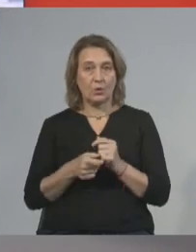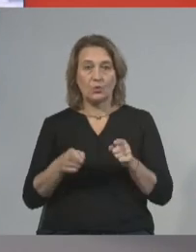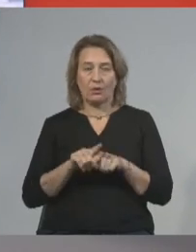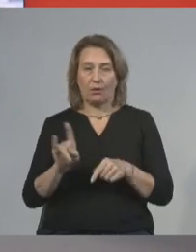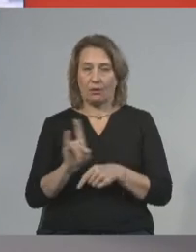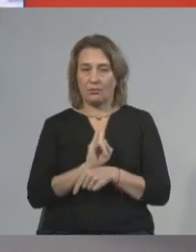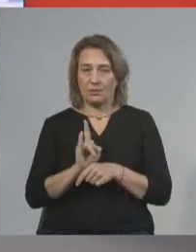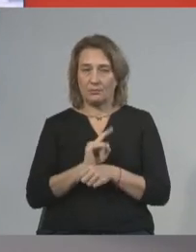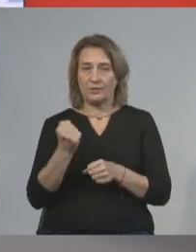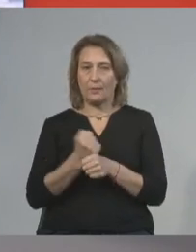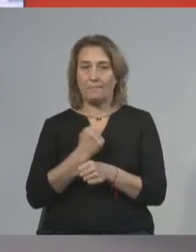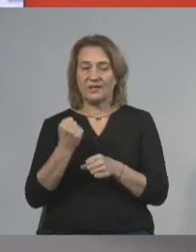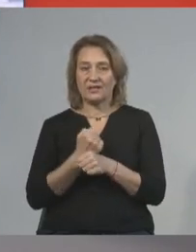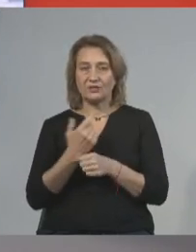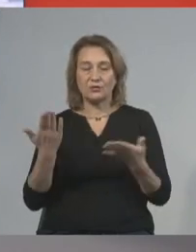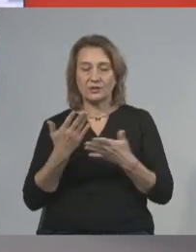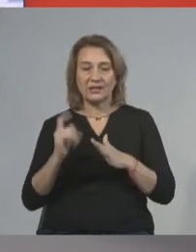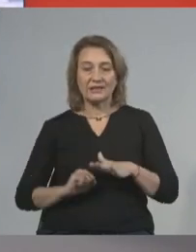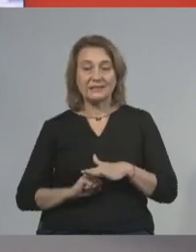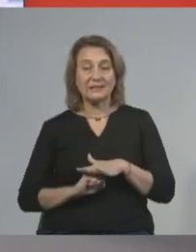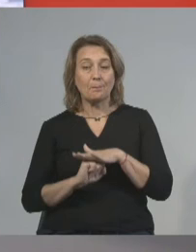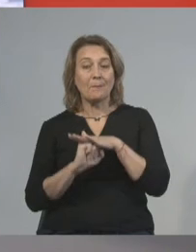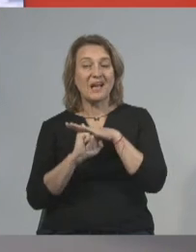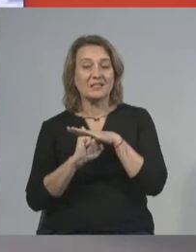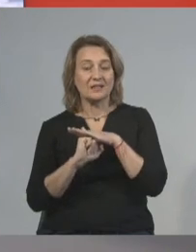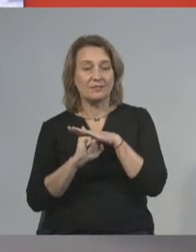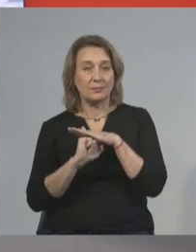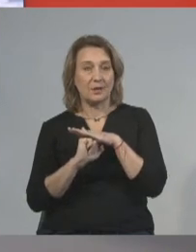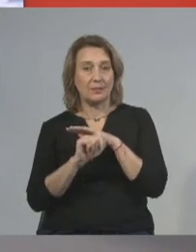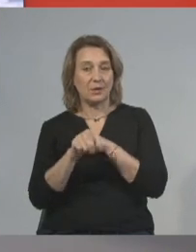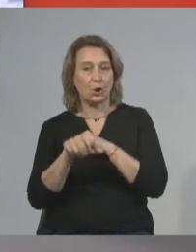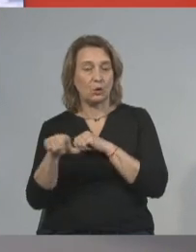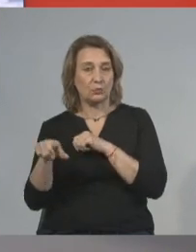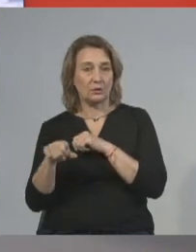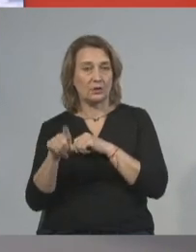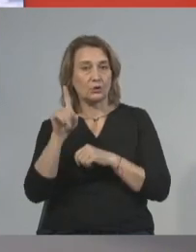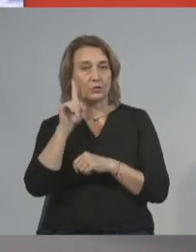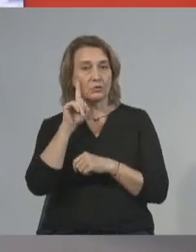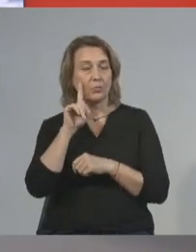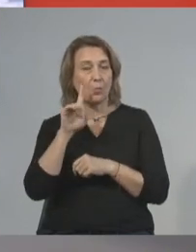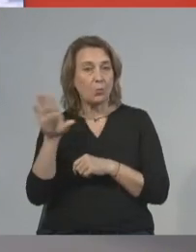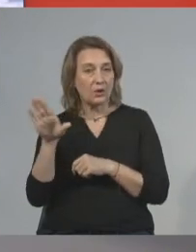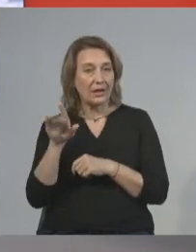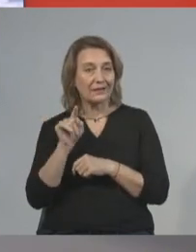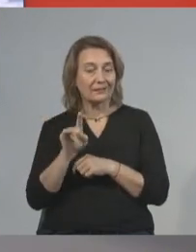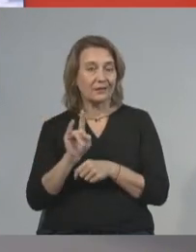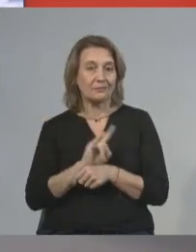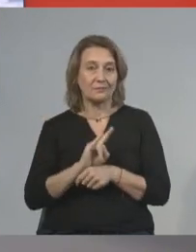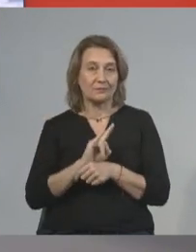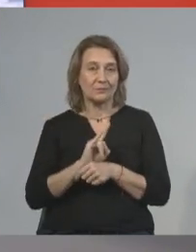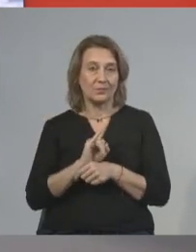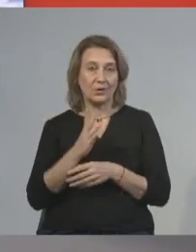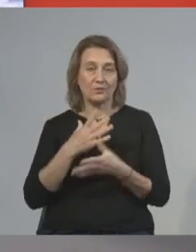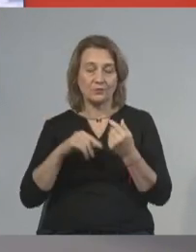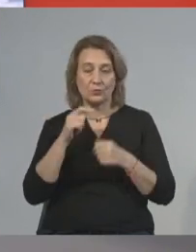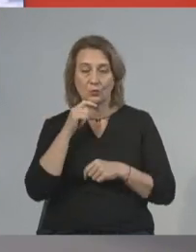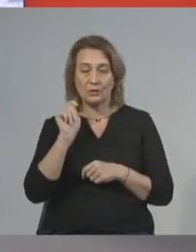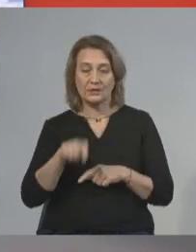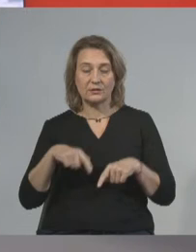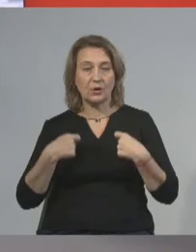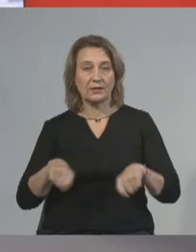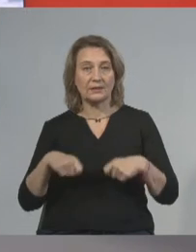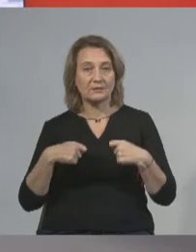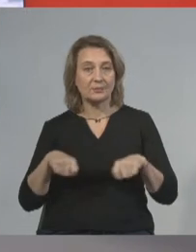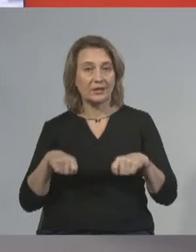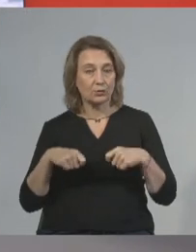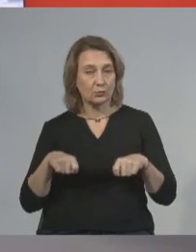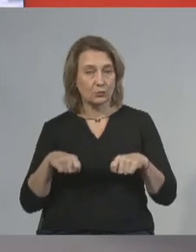refute this information so these stereo these narratives work with basic stereotypes and fears of people another narrative